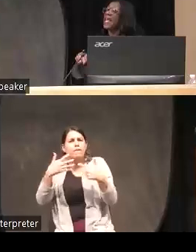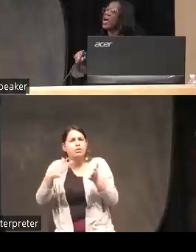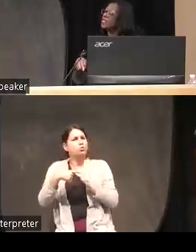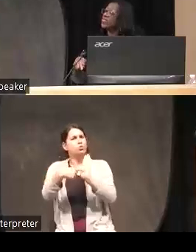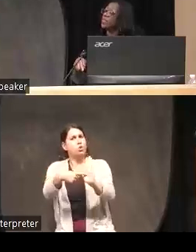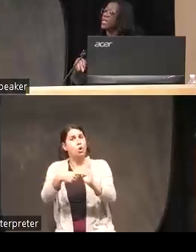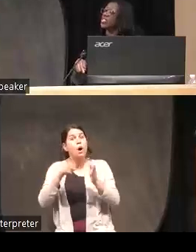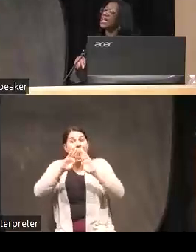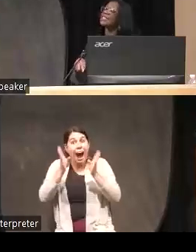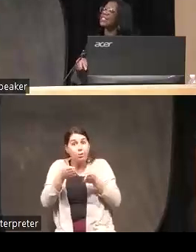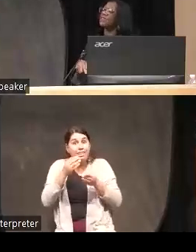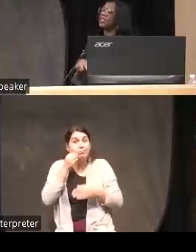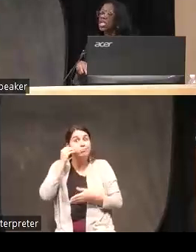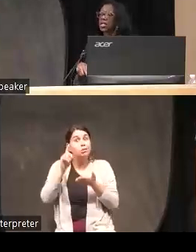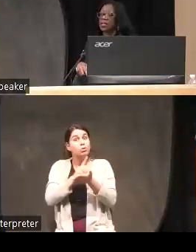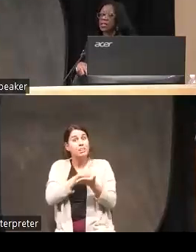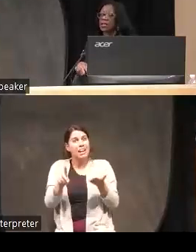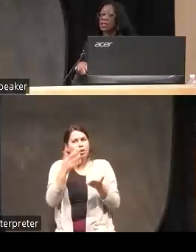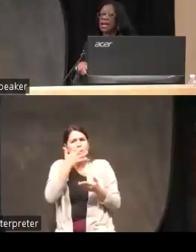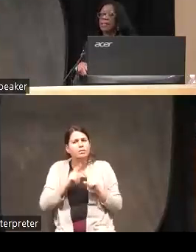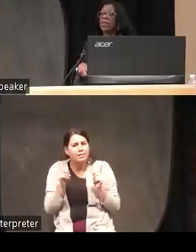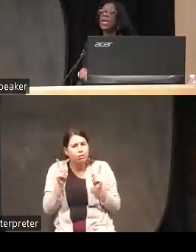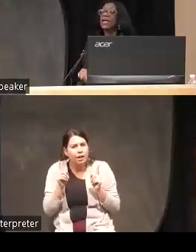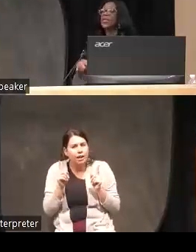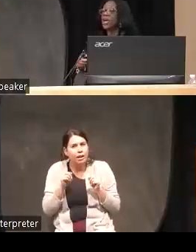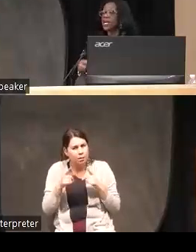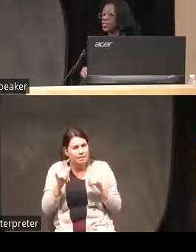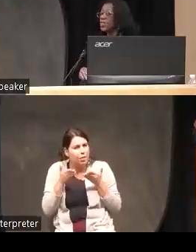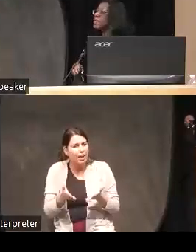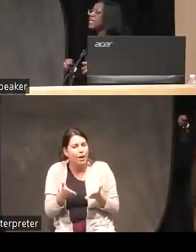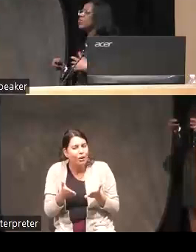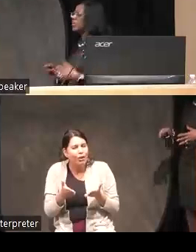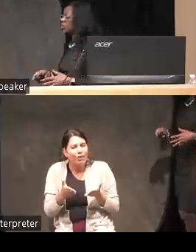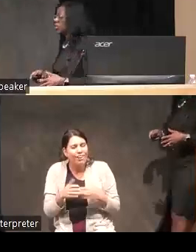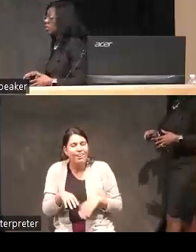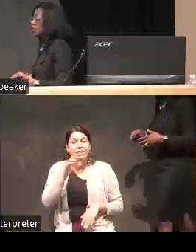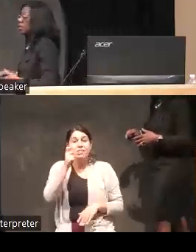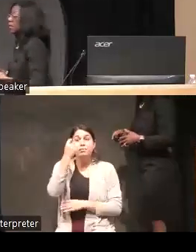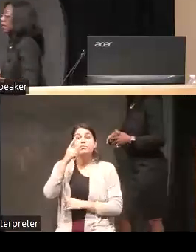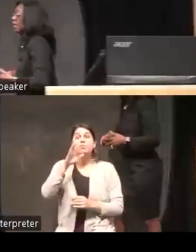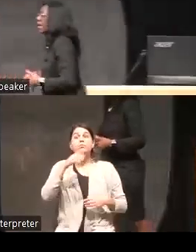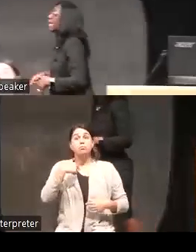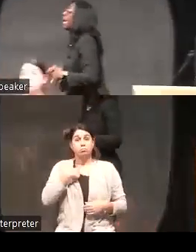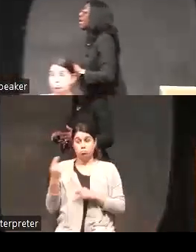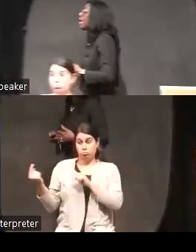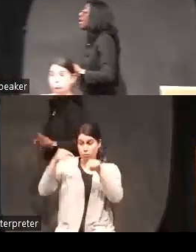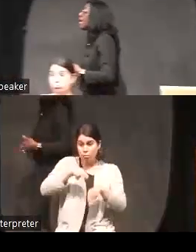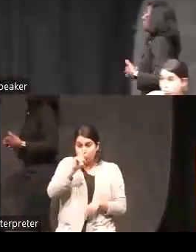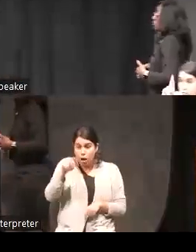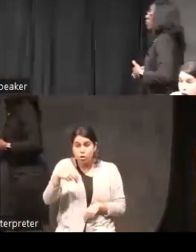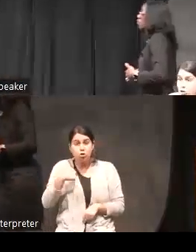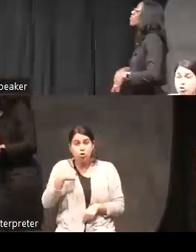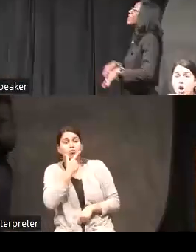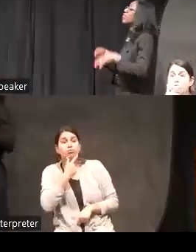that housing discrimination takes a different look, right? When I come to Rochester, I'm going to get a realtor and I am